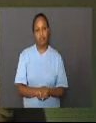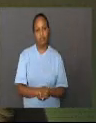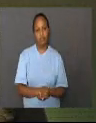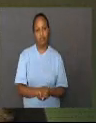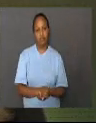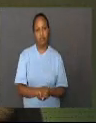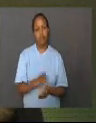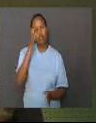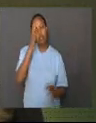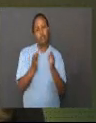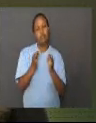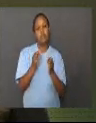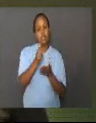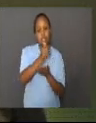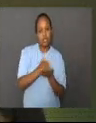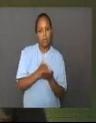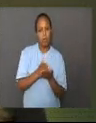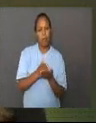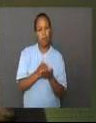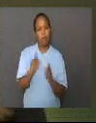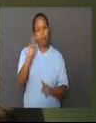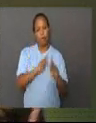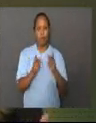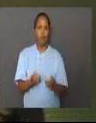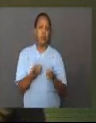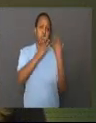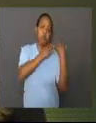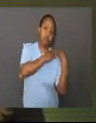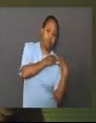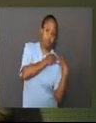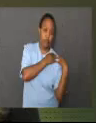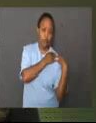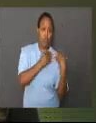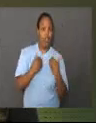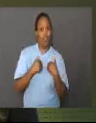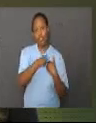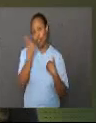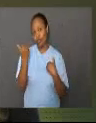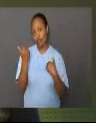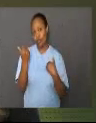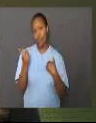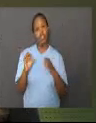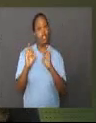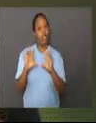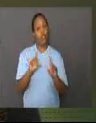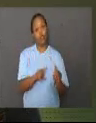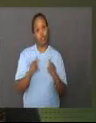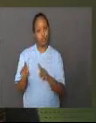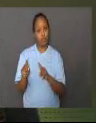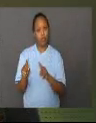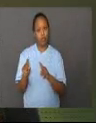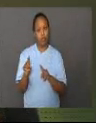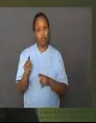If some people shoulder heavier burdens than others, while being rewarded with